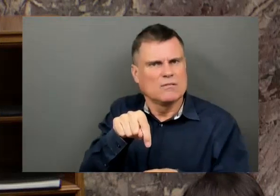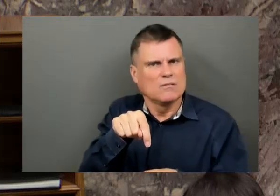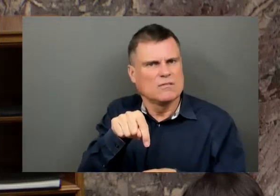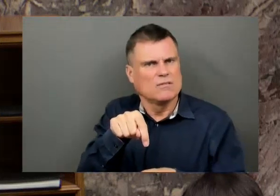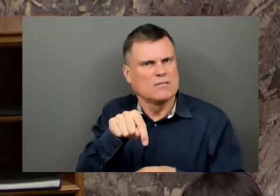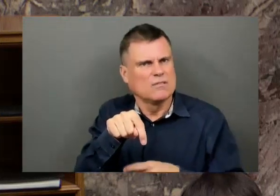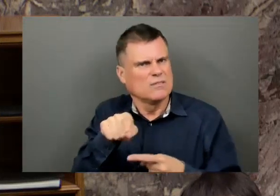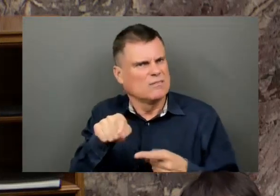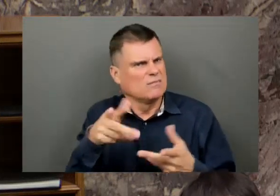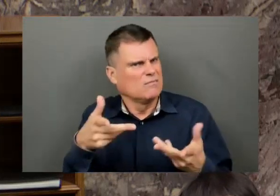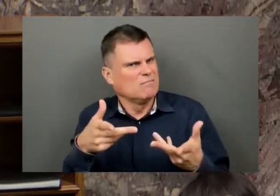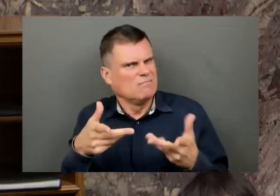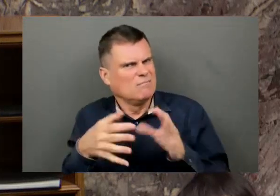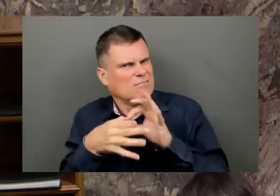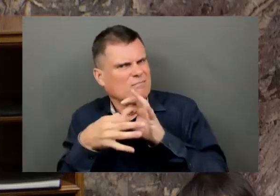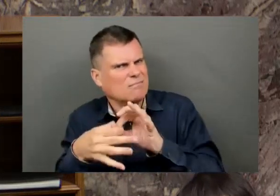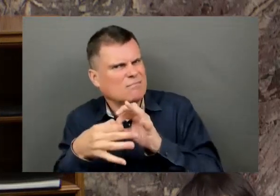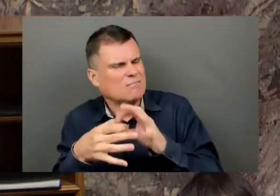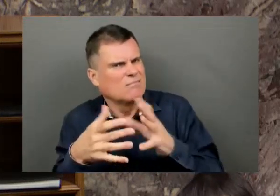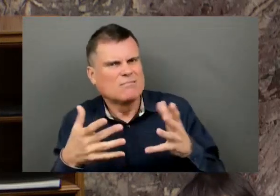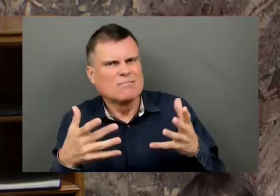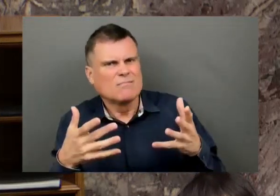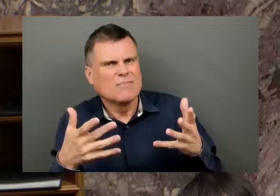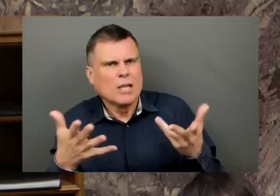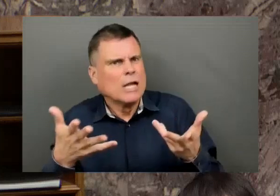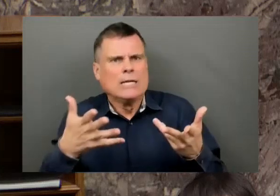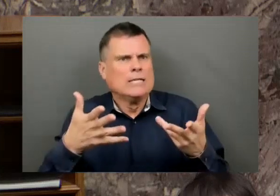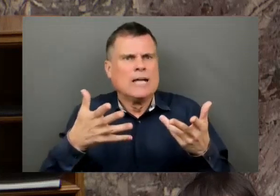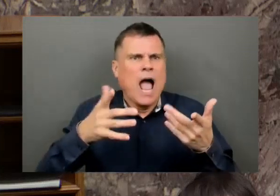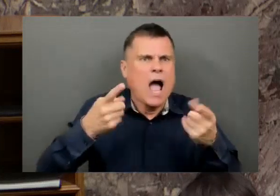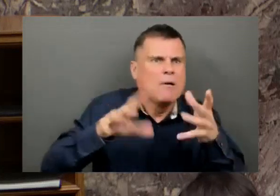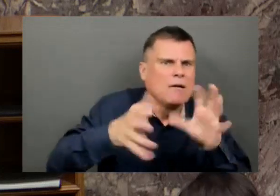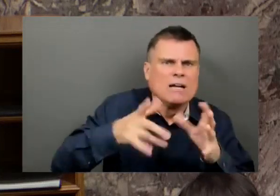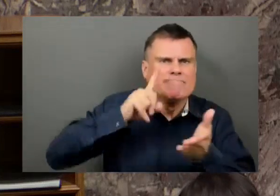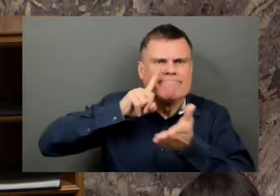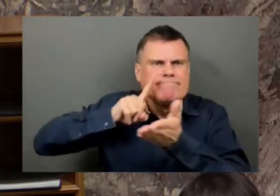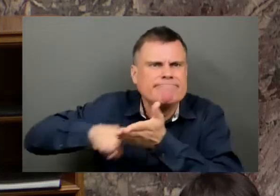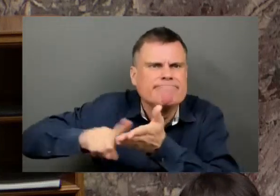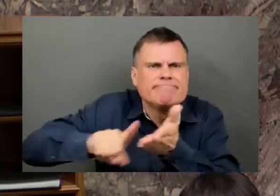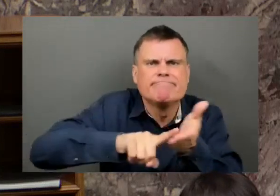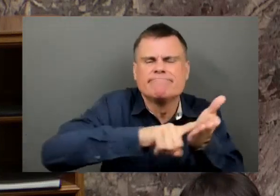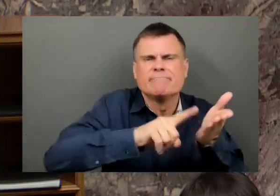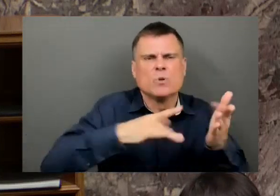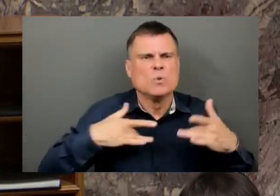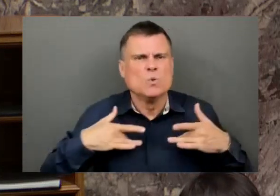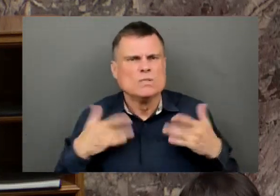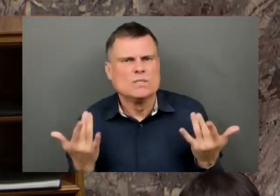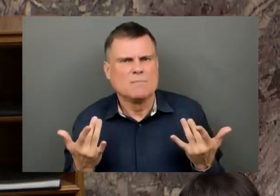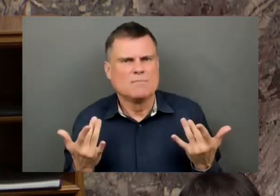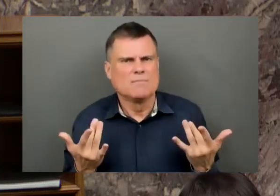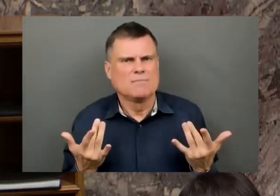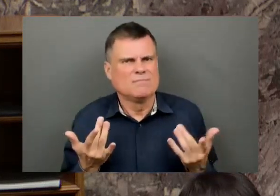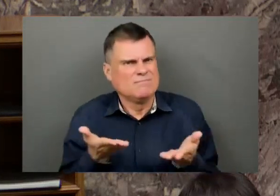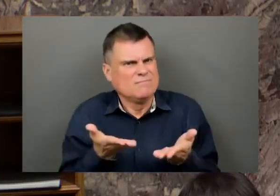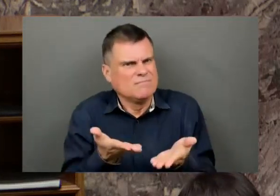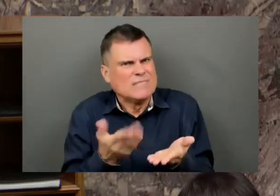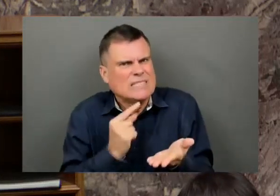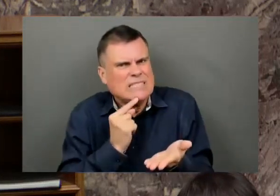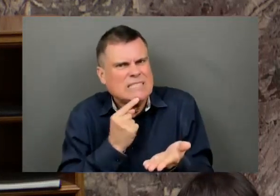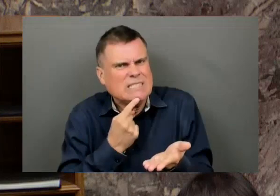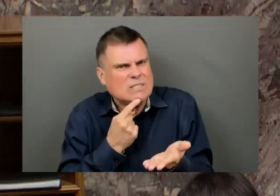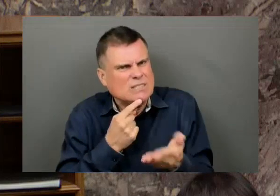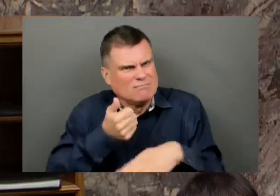full independent inquiry. Given that these are very serious accusations of systemic anti-Semitism in the